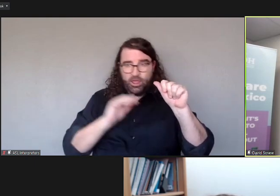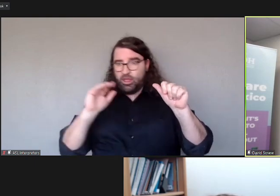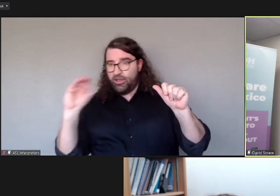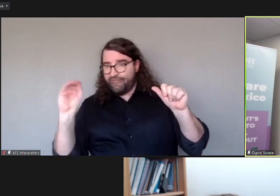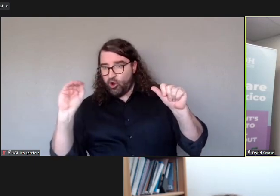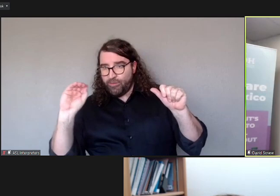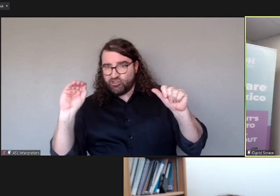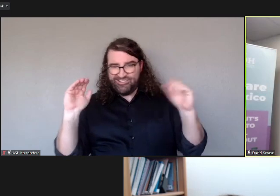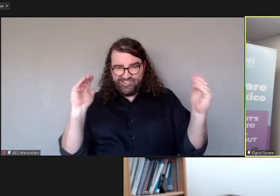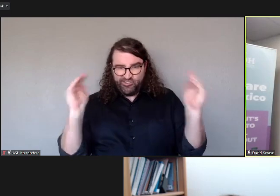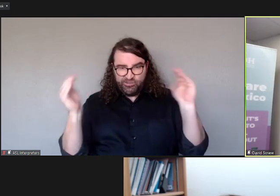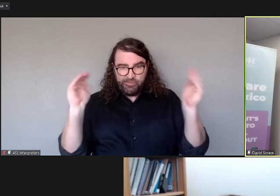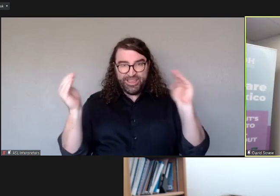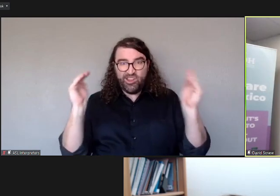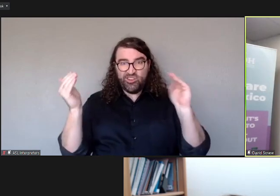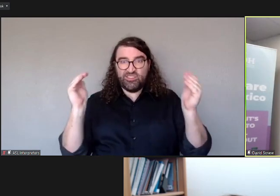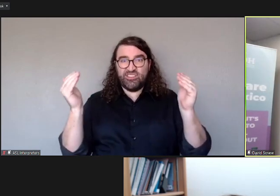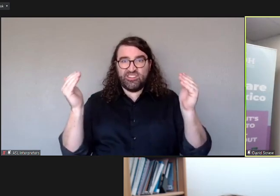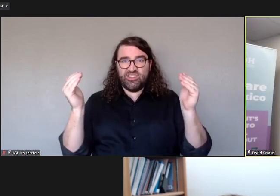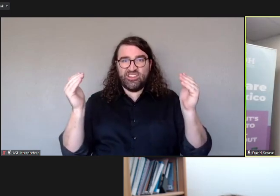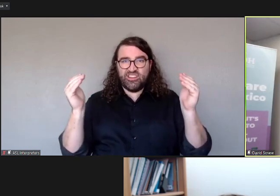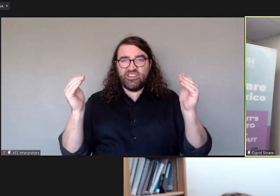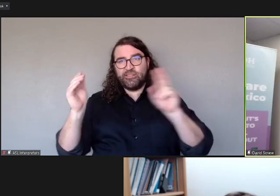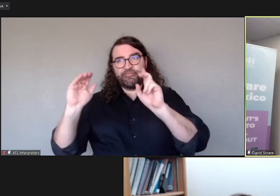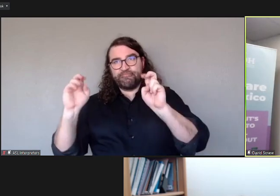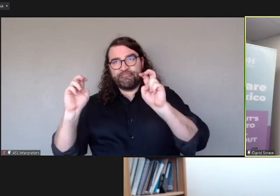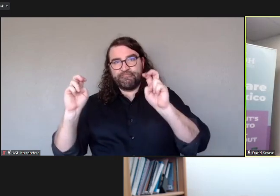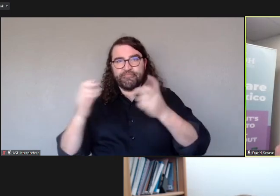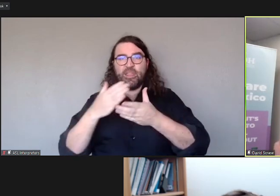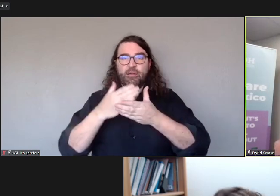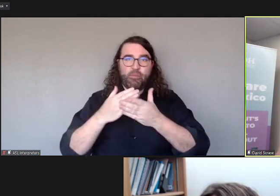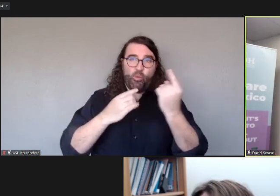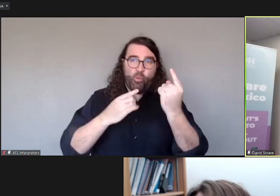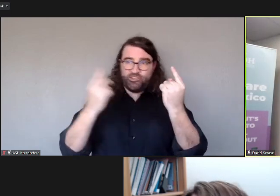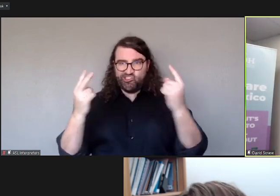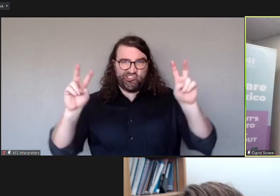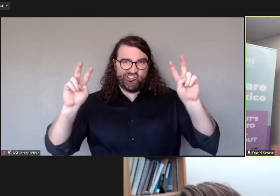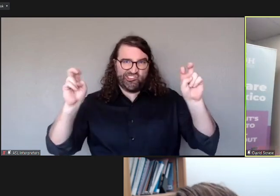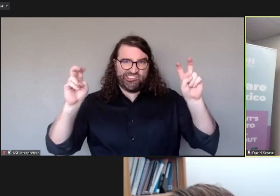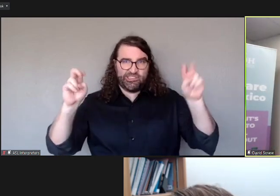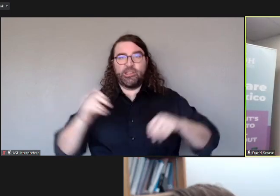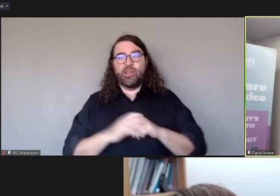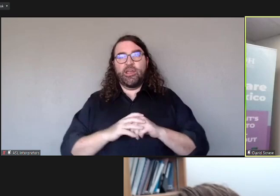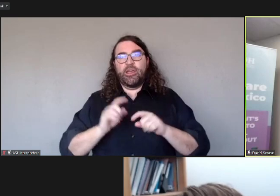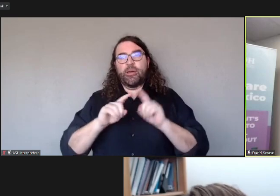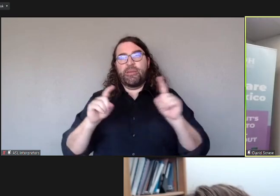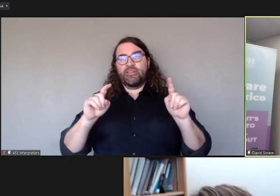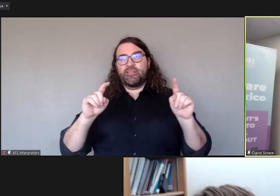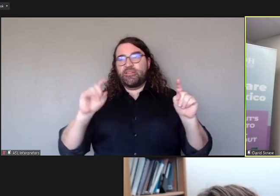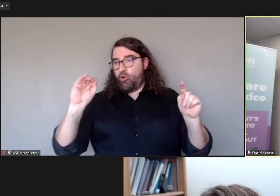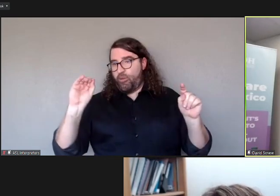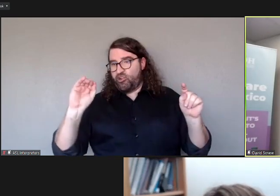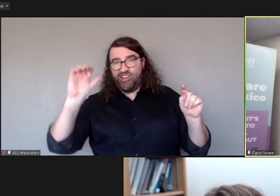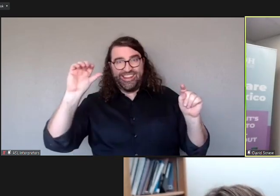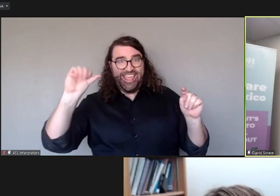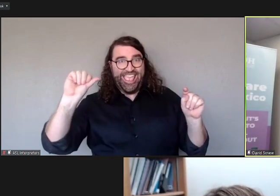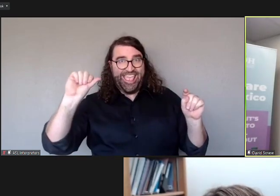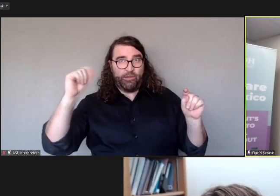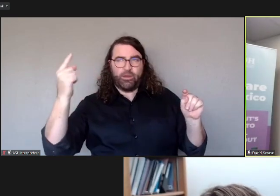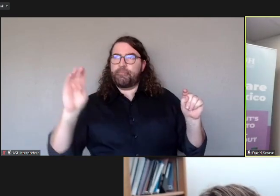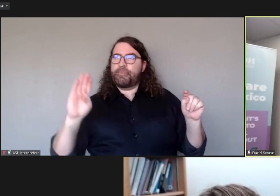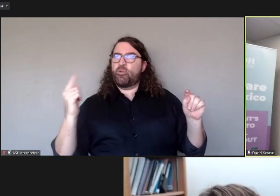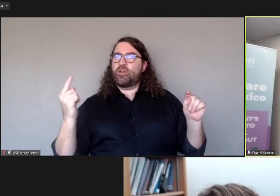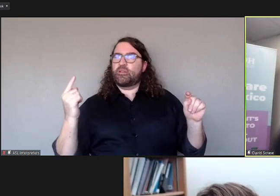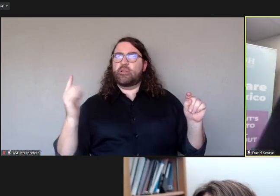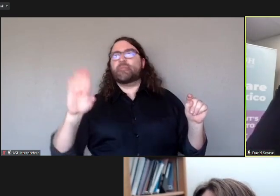for Omicron, I call it part 1 and 2, but it's really A1 and B1.